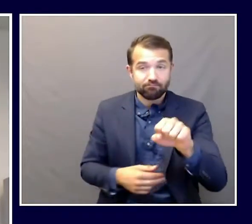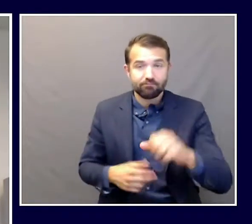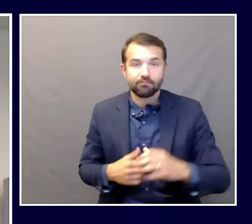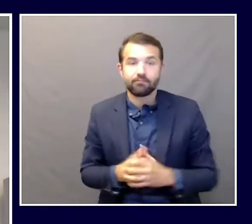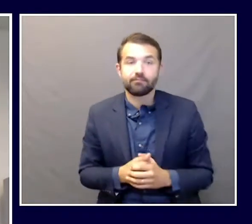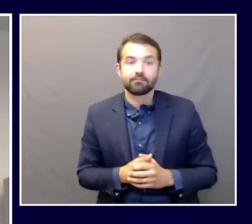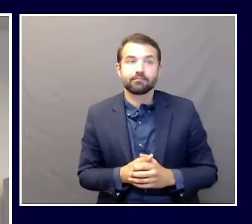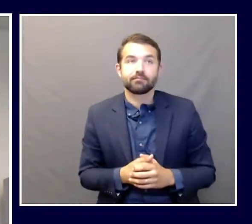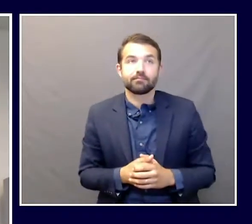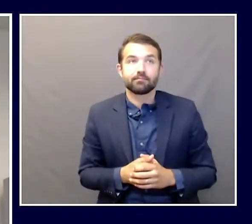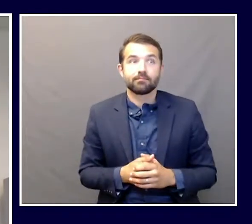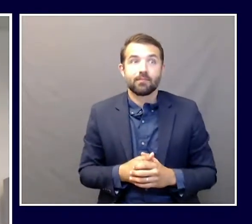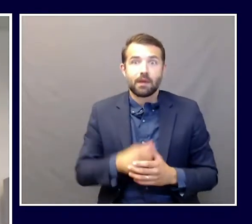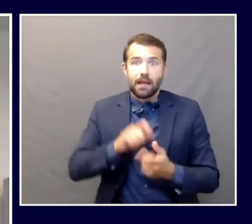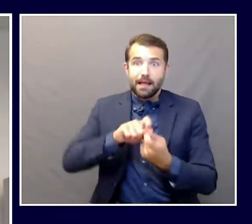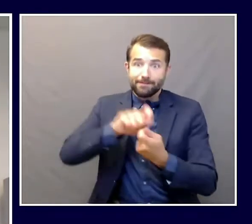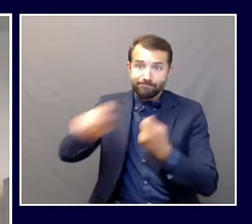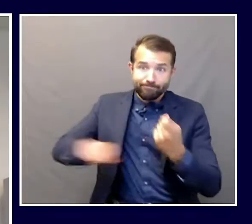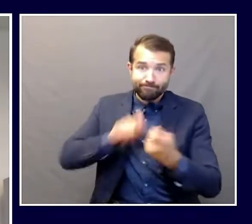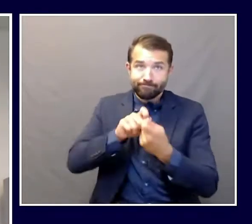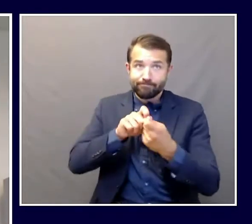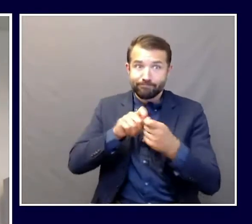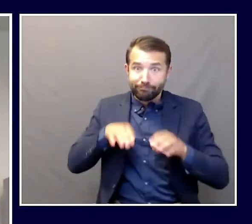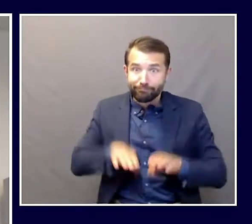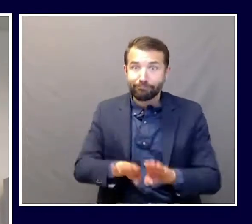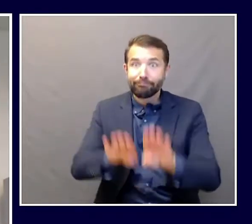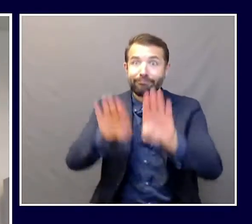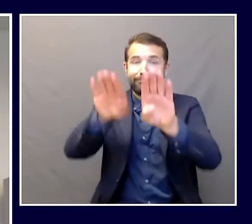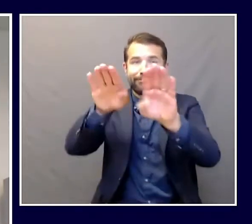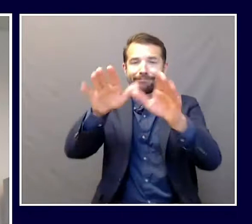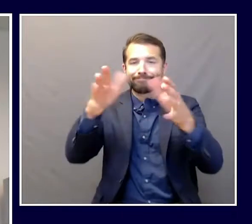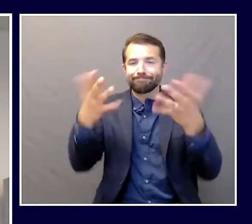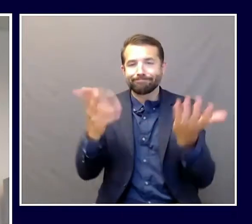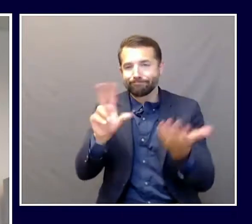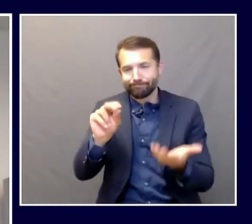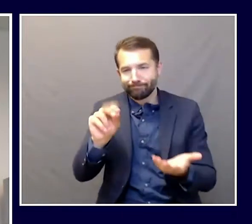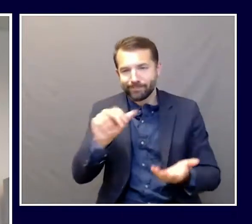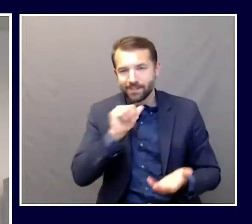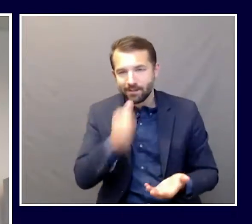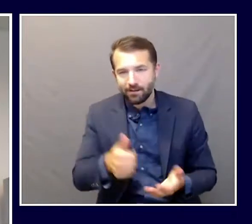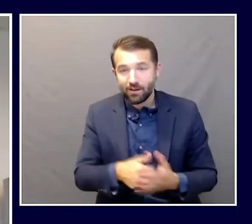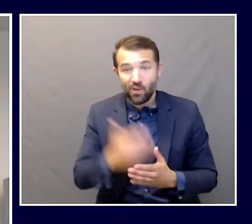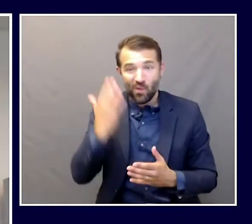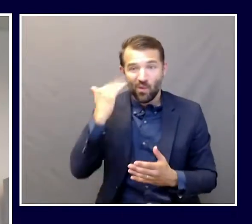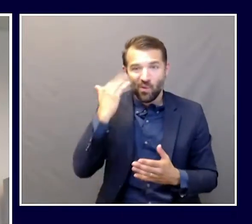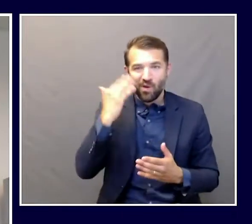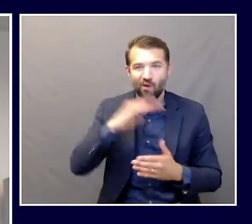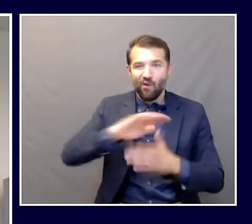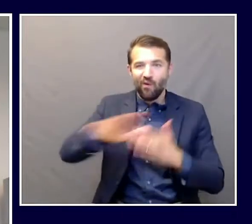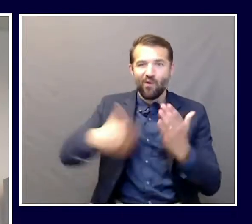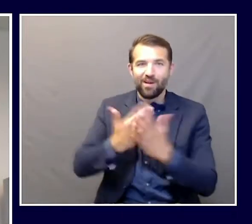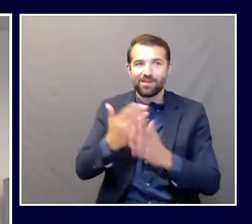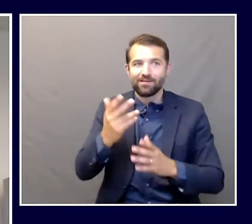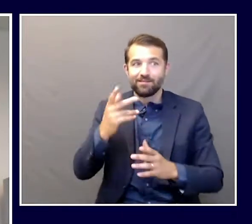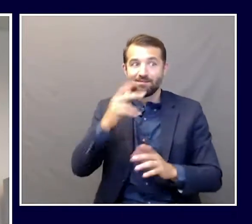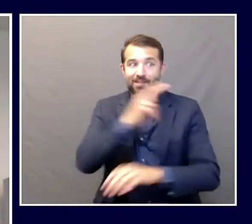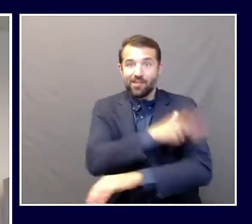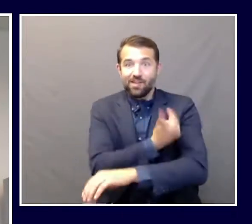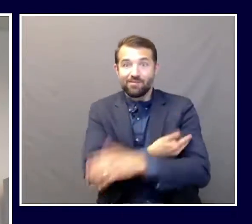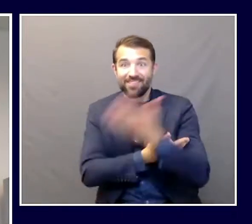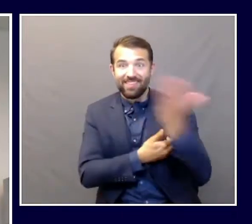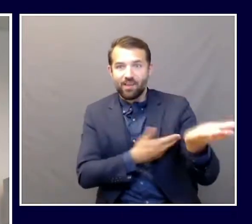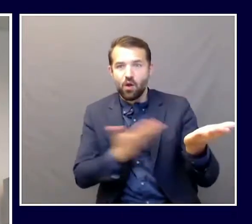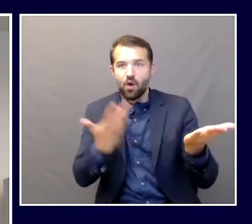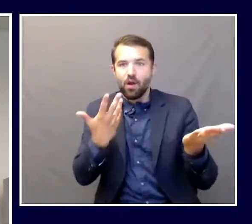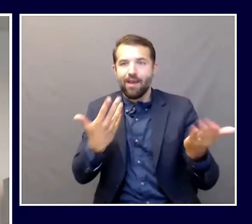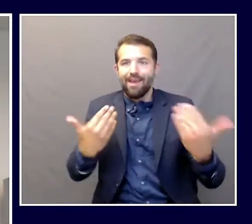virus that has caused every single person who's been hospitalized. We've analyzed many of them, but not all of them. And that's